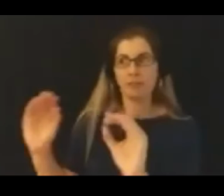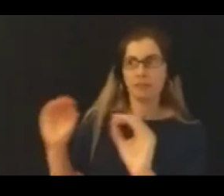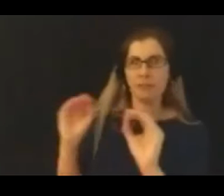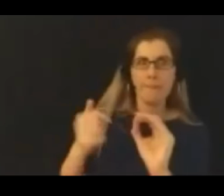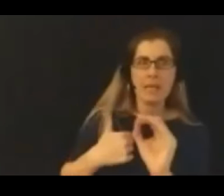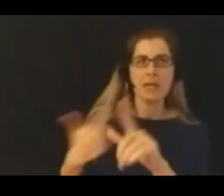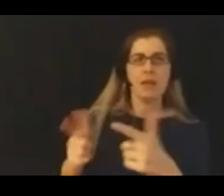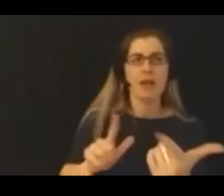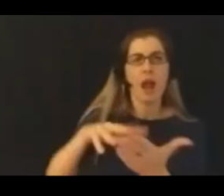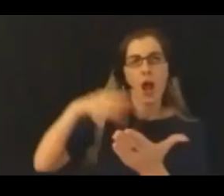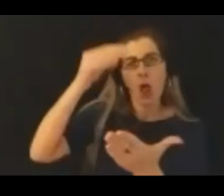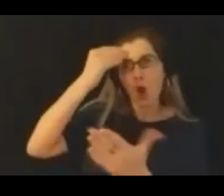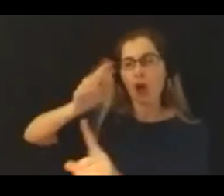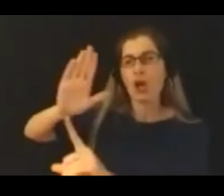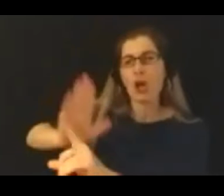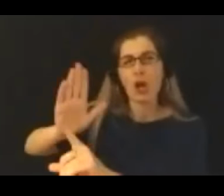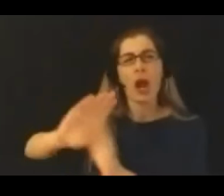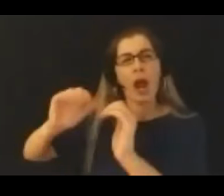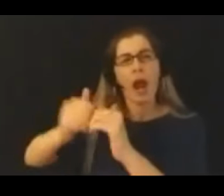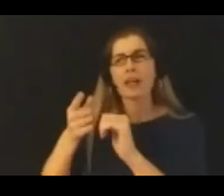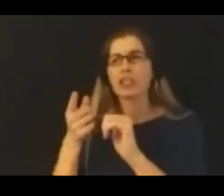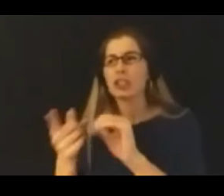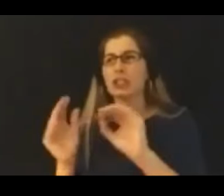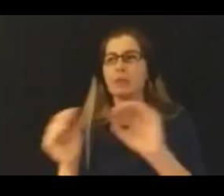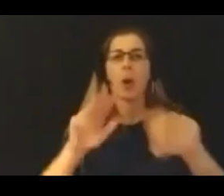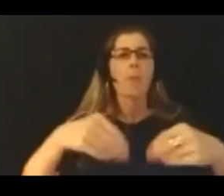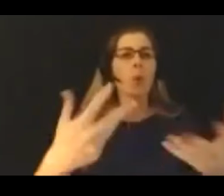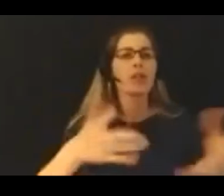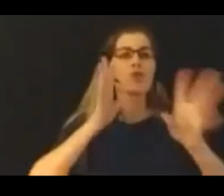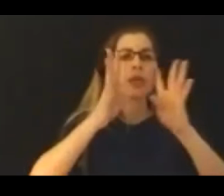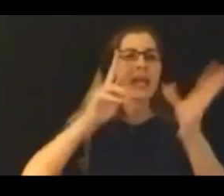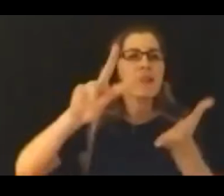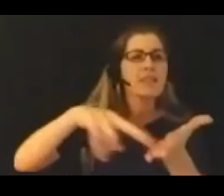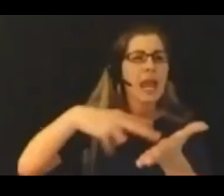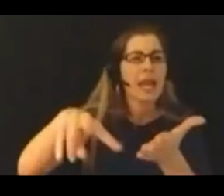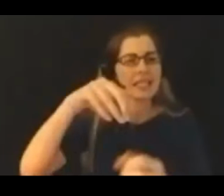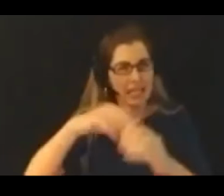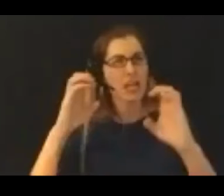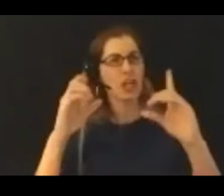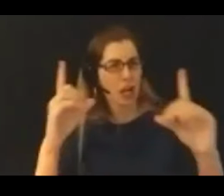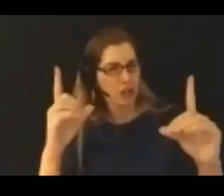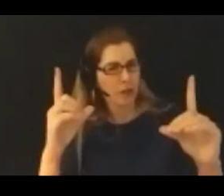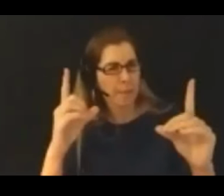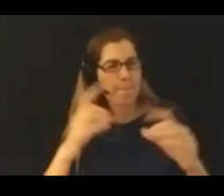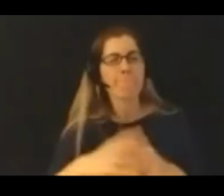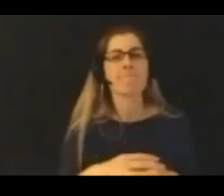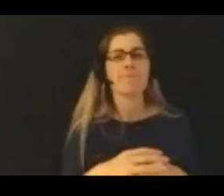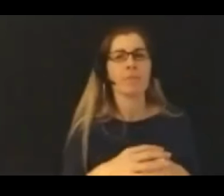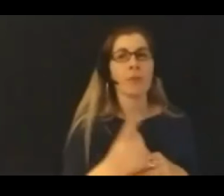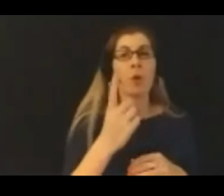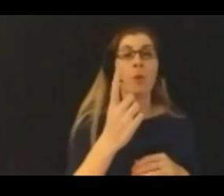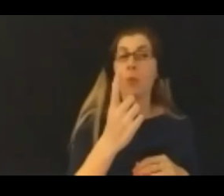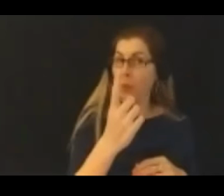lot about her approach to brain compatible creative dance education. And so one of the things that